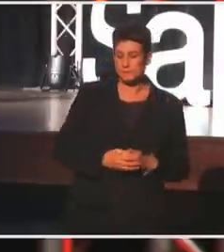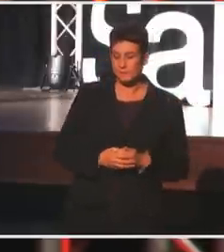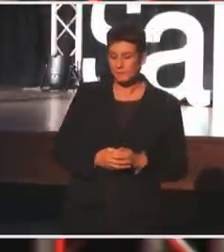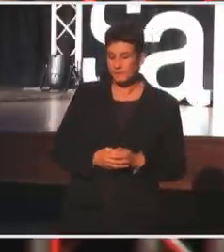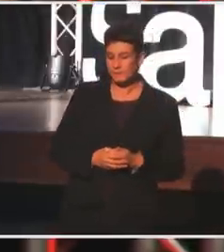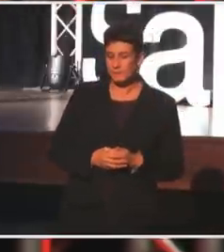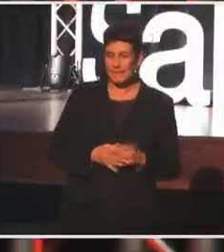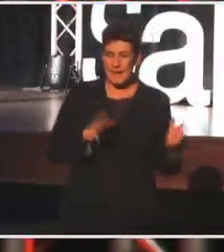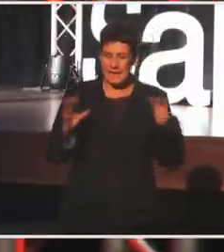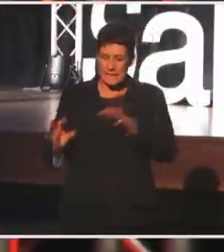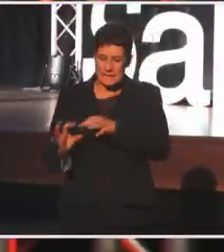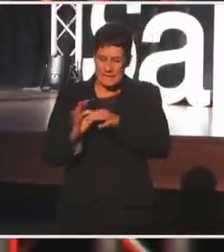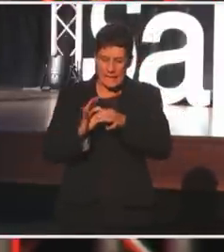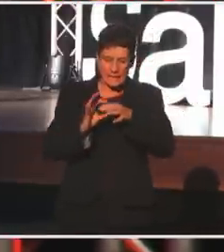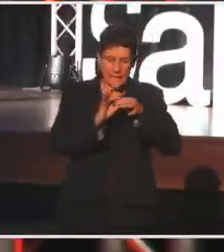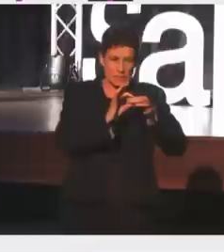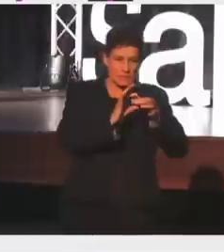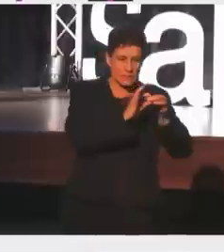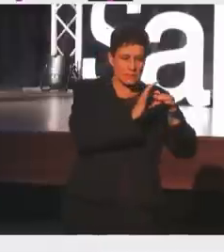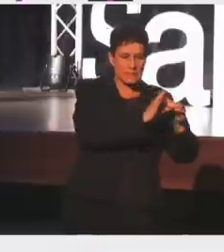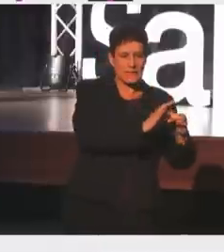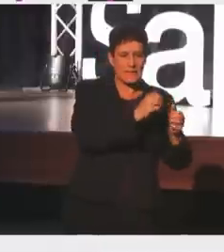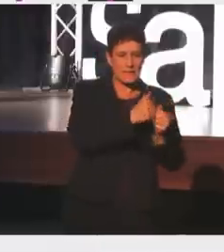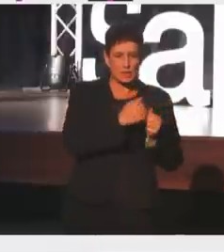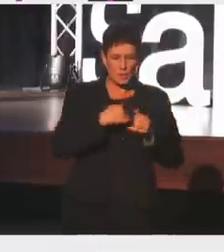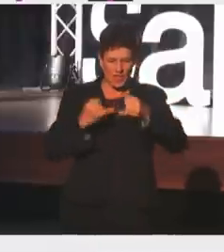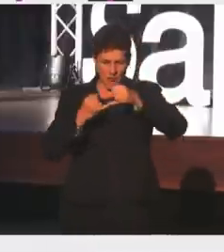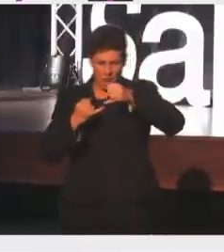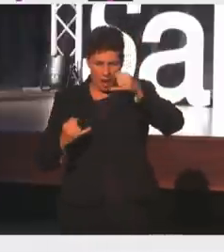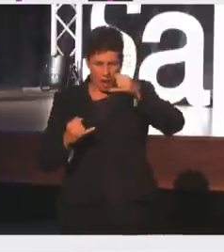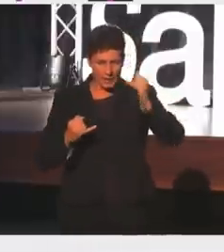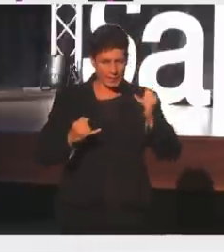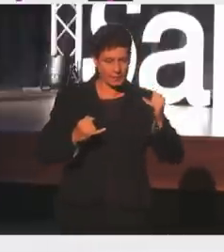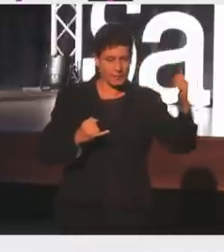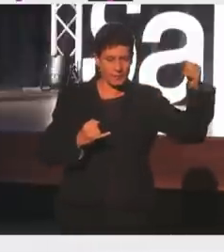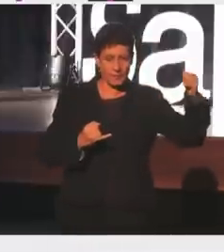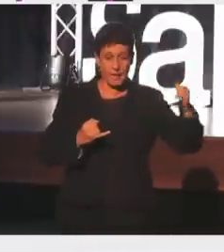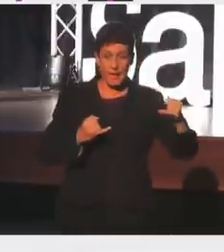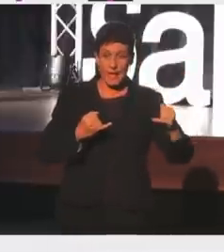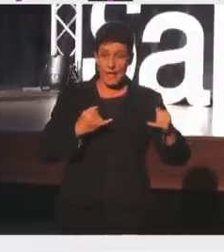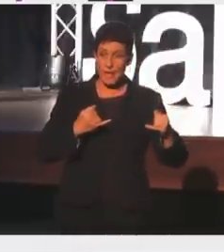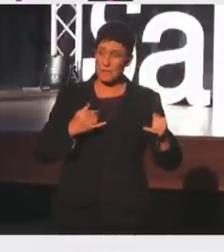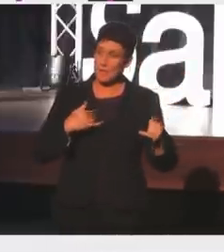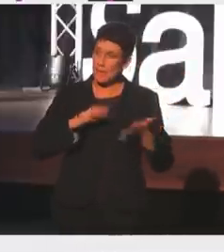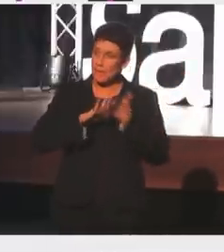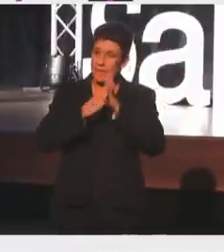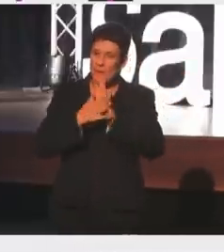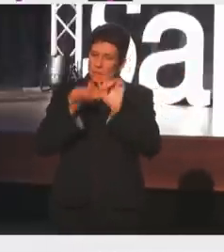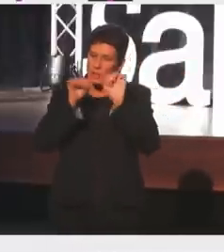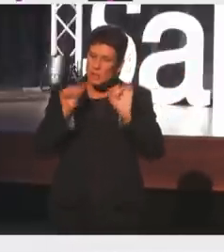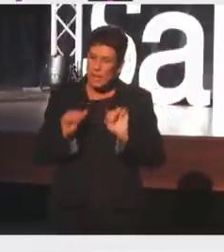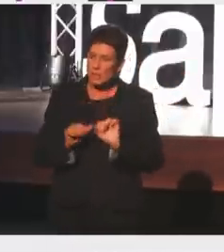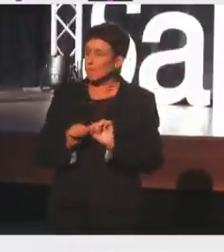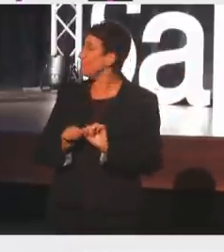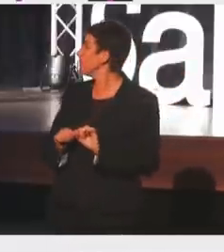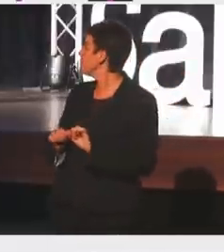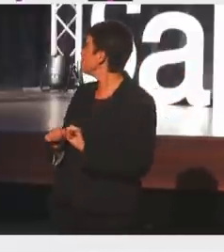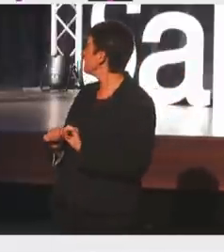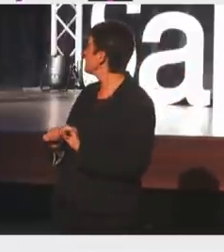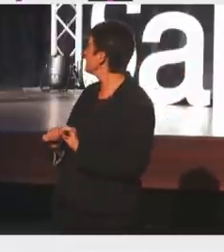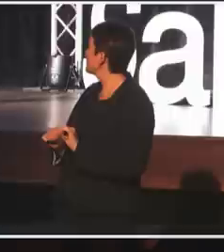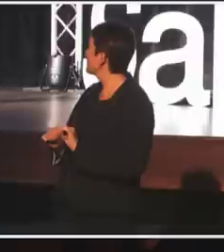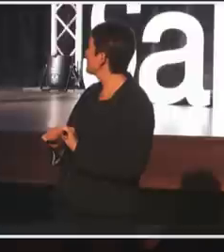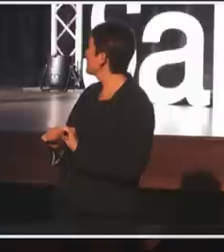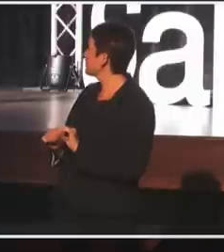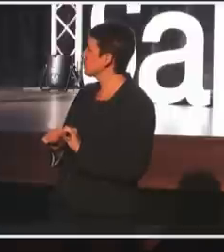I connect each note to the next with an imaginary line, and my scale becomes a shape. Music